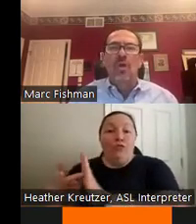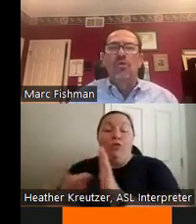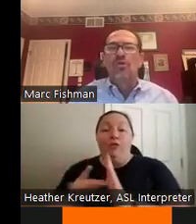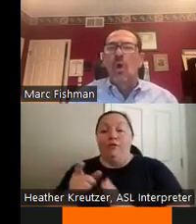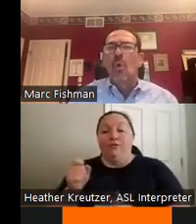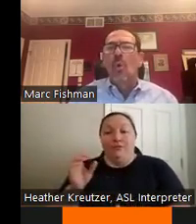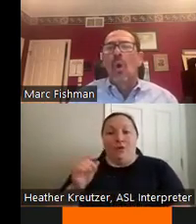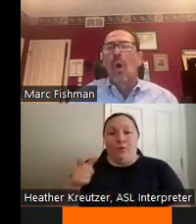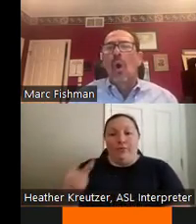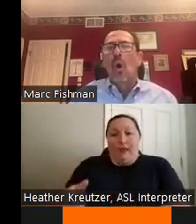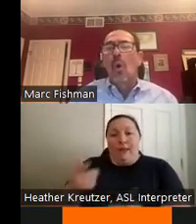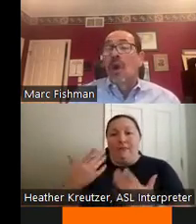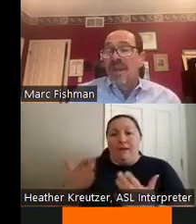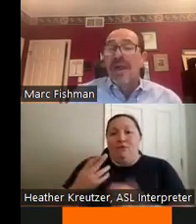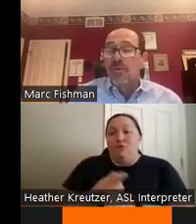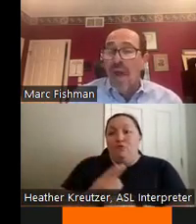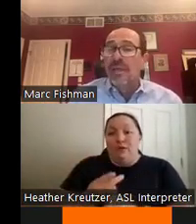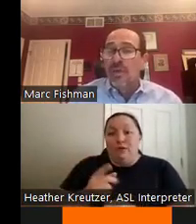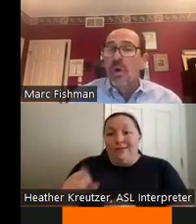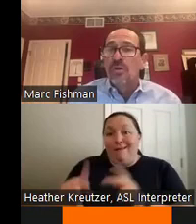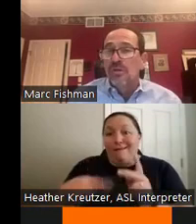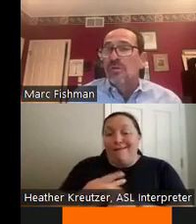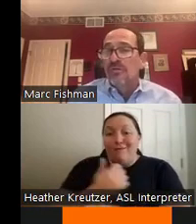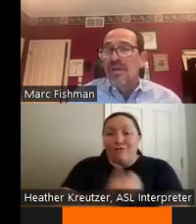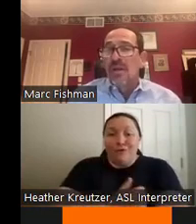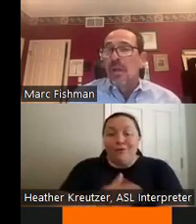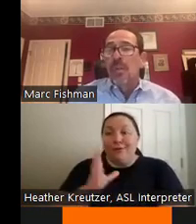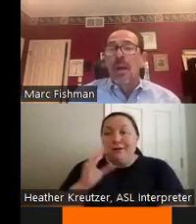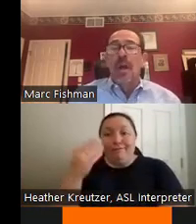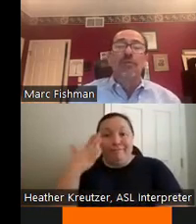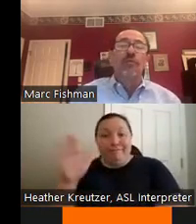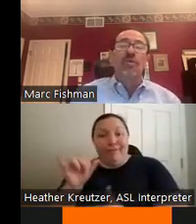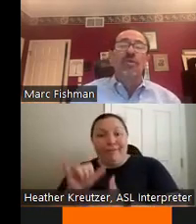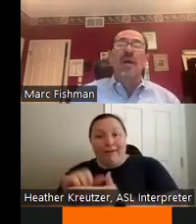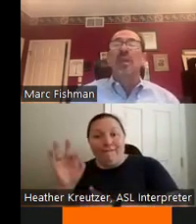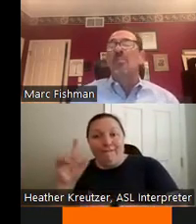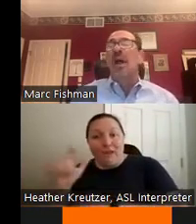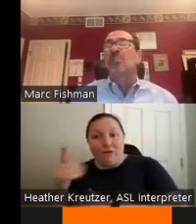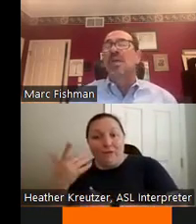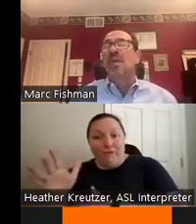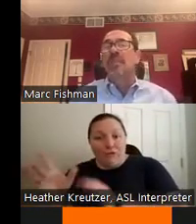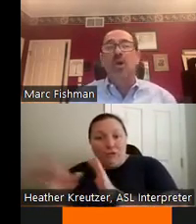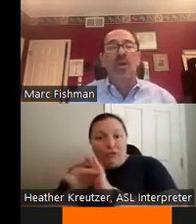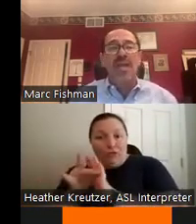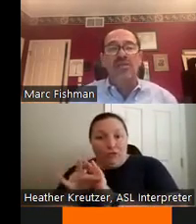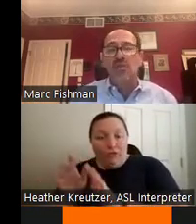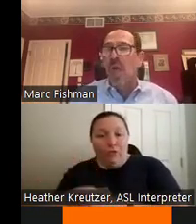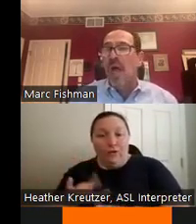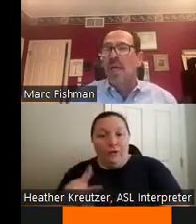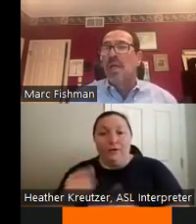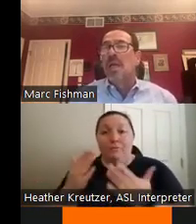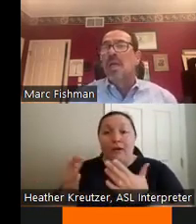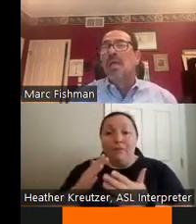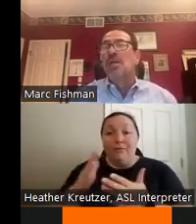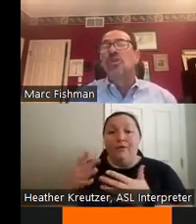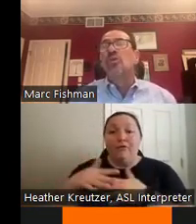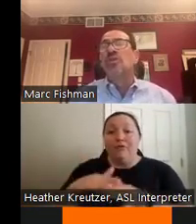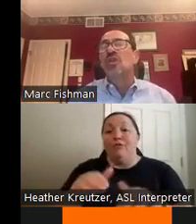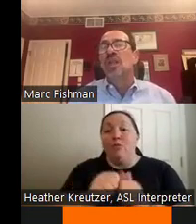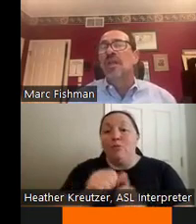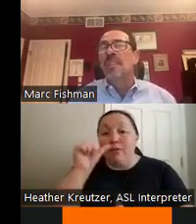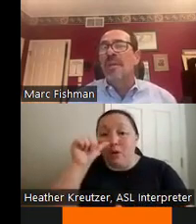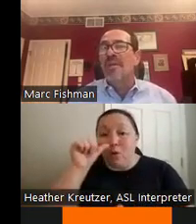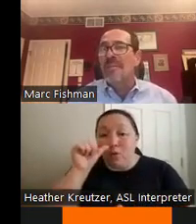opioids. So, or not widely known as fentanyl. For example, it might be in the cocaine supply. It